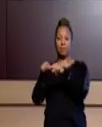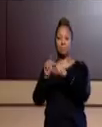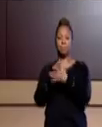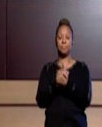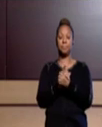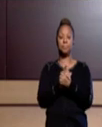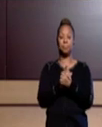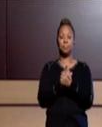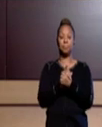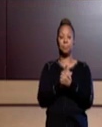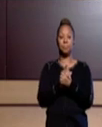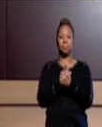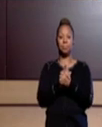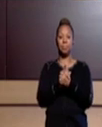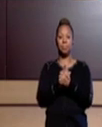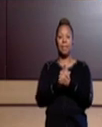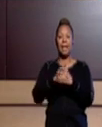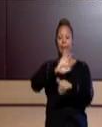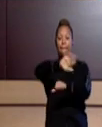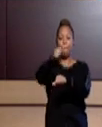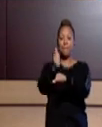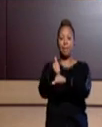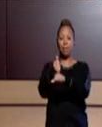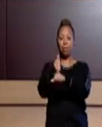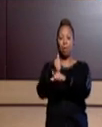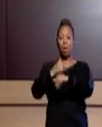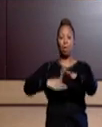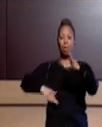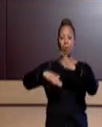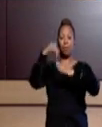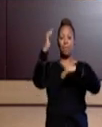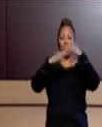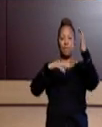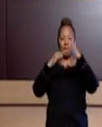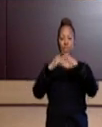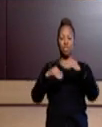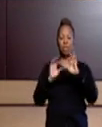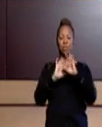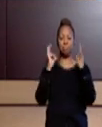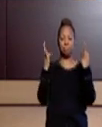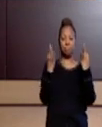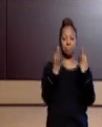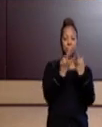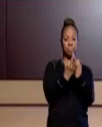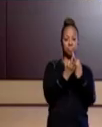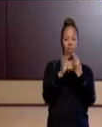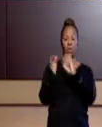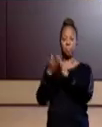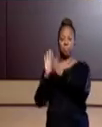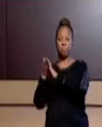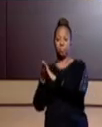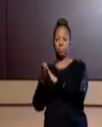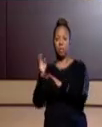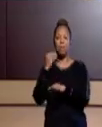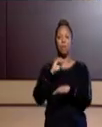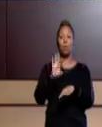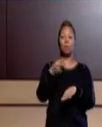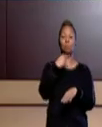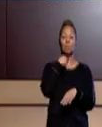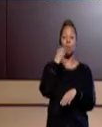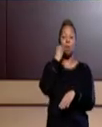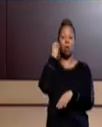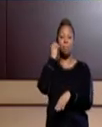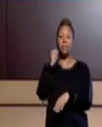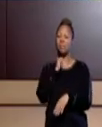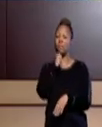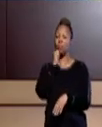Accountability. Build your village even on lockdown. Mm. Mm. Build your village even on lockdown. Because